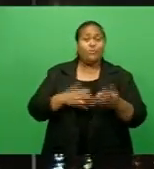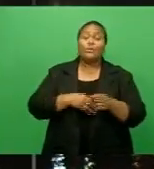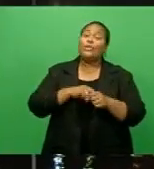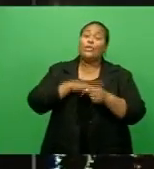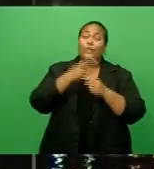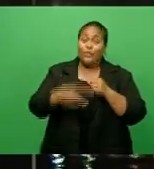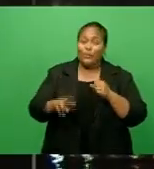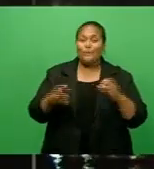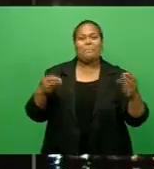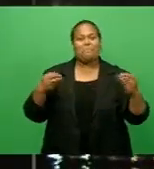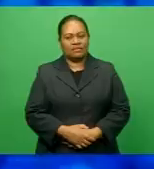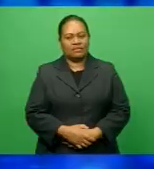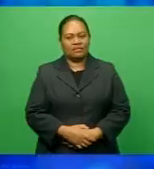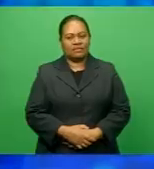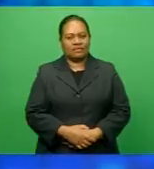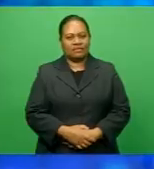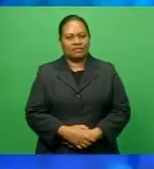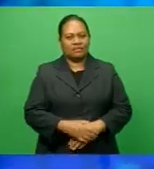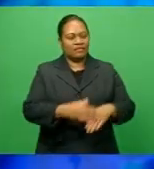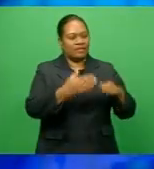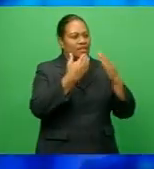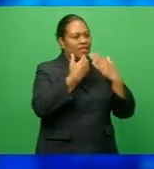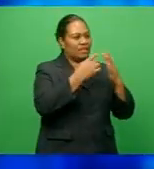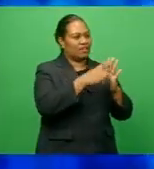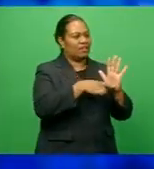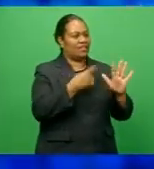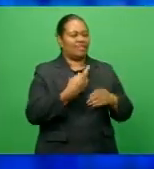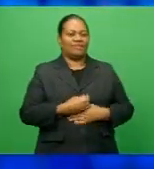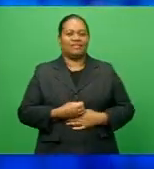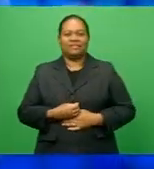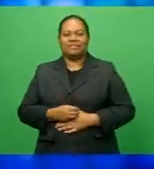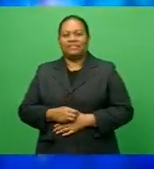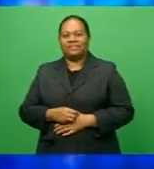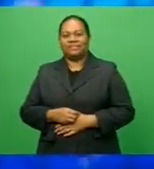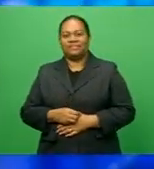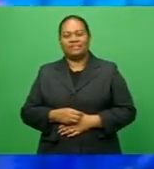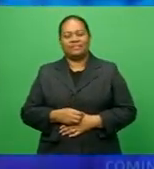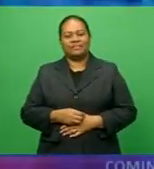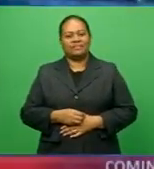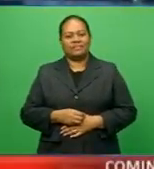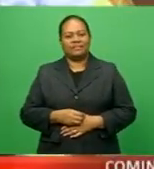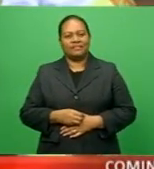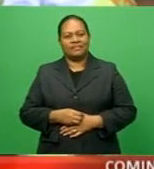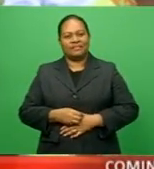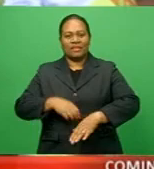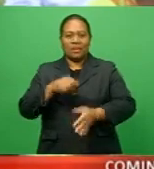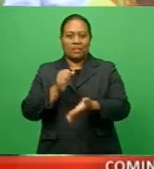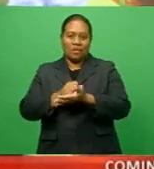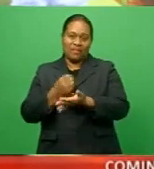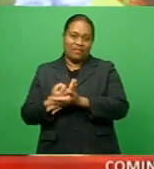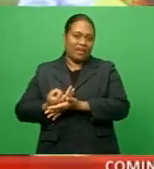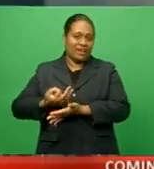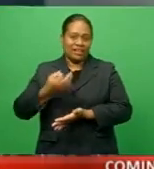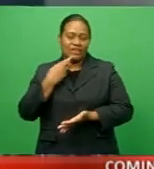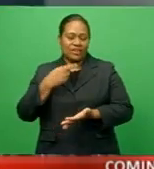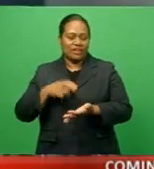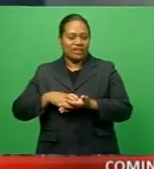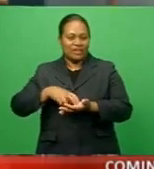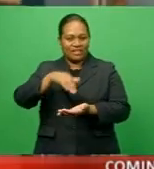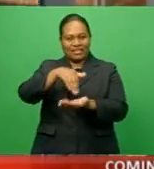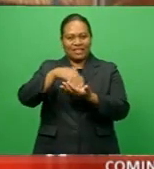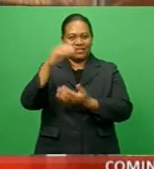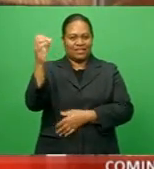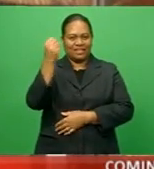latest in business. Thanks, Jackie. Coming up tonight, proper financial records key to